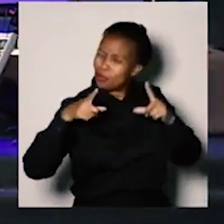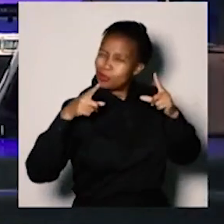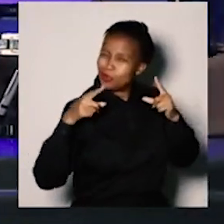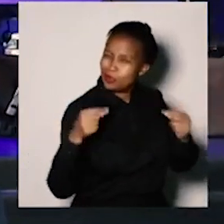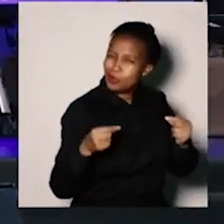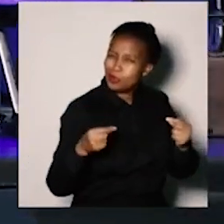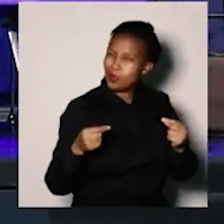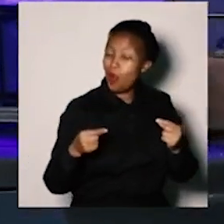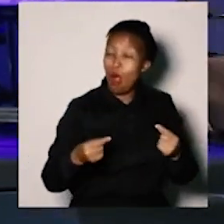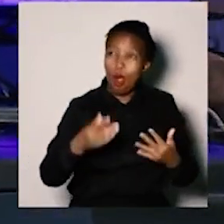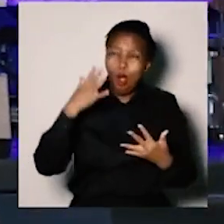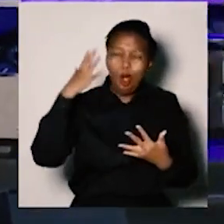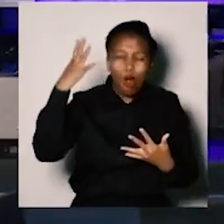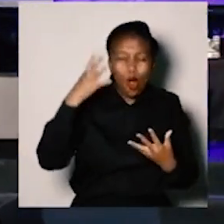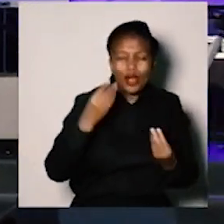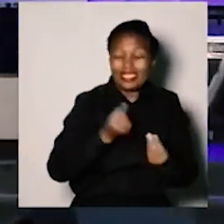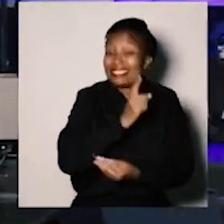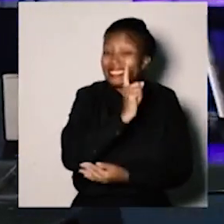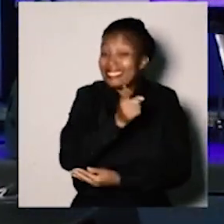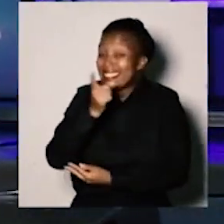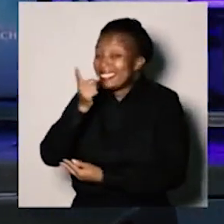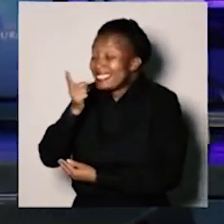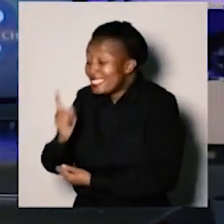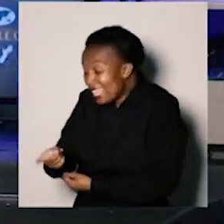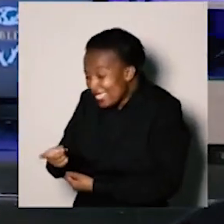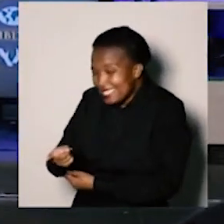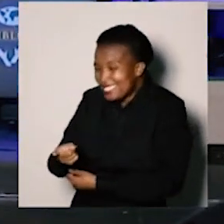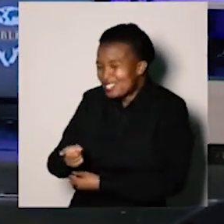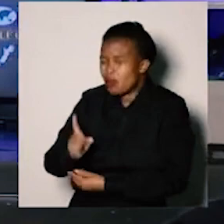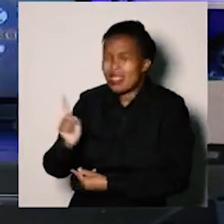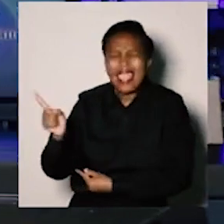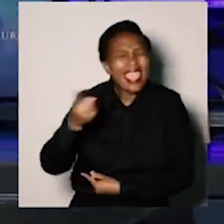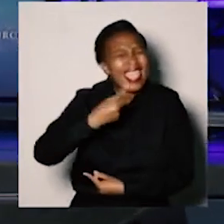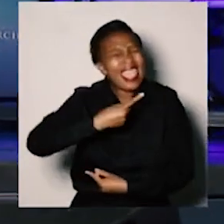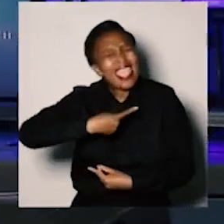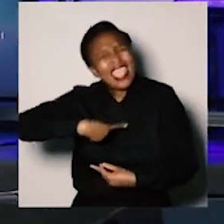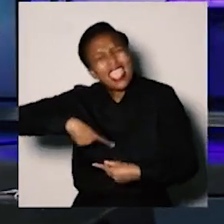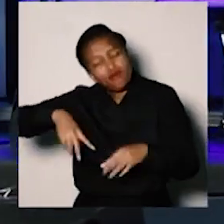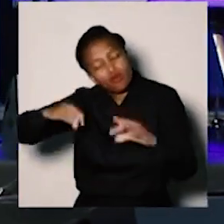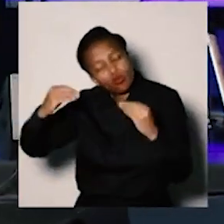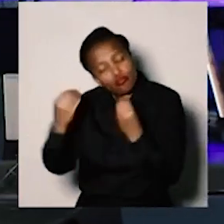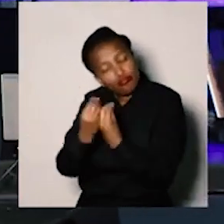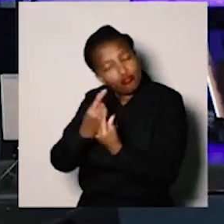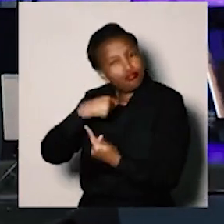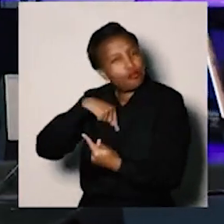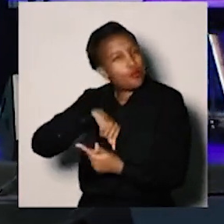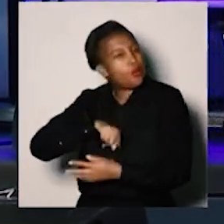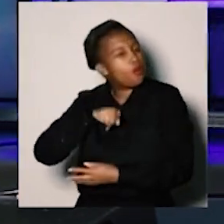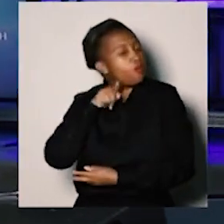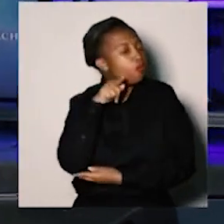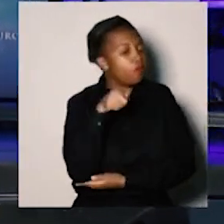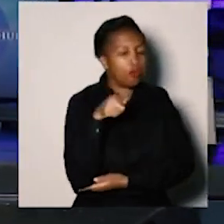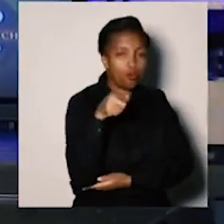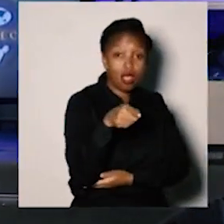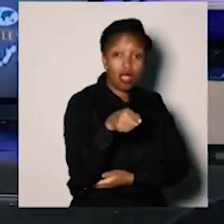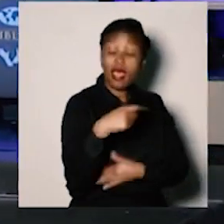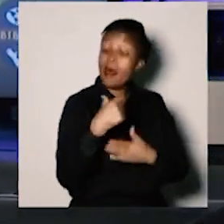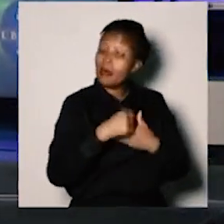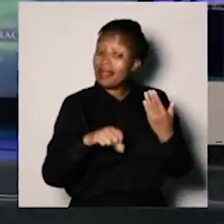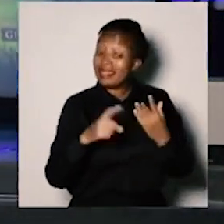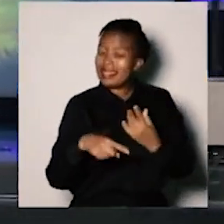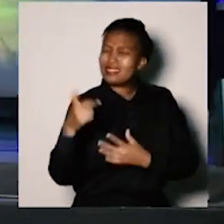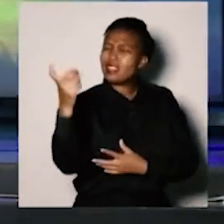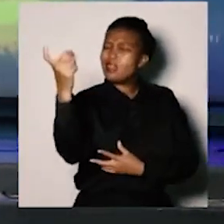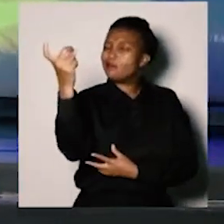God's instructions with every fiber of your being. This month, I'm calling upon